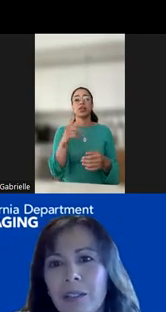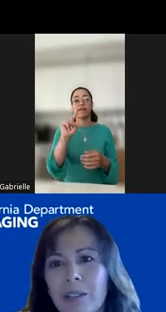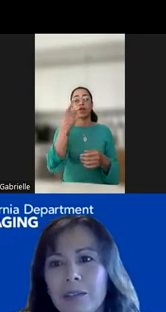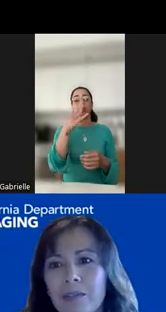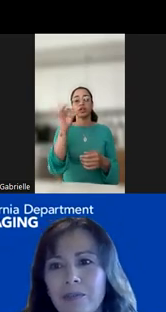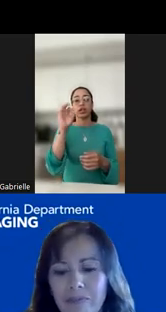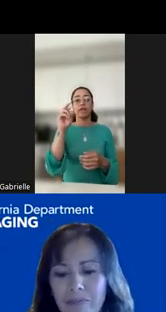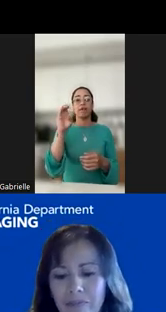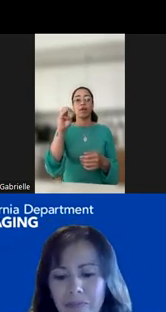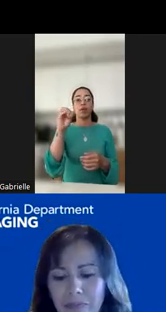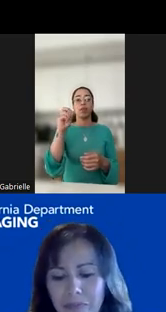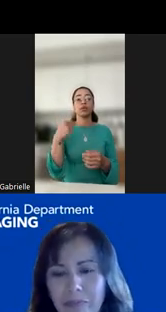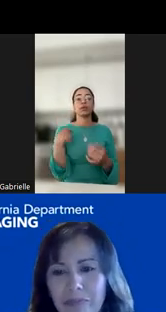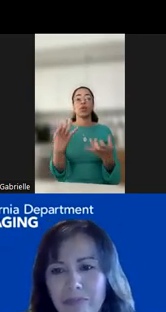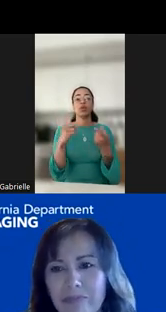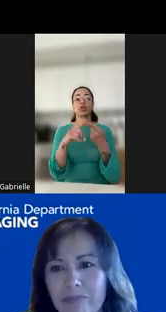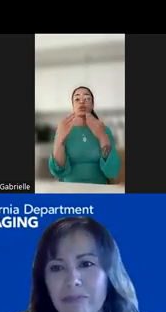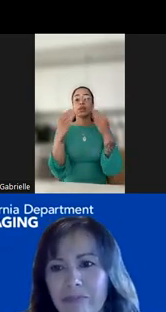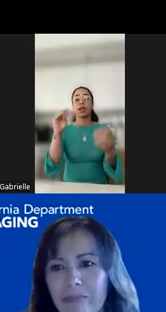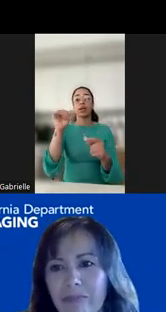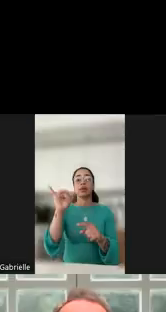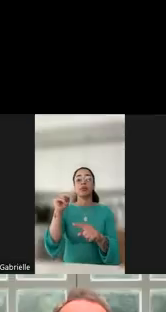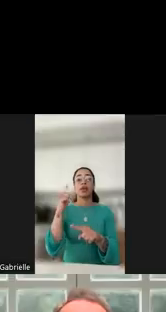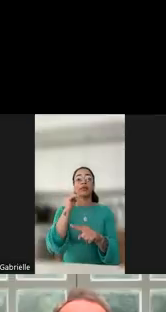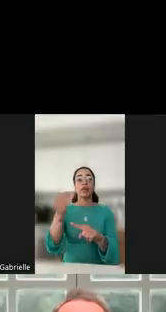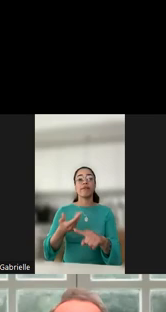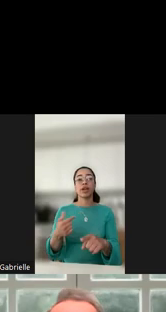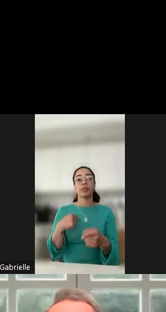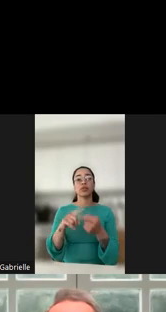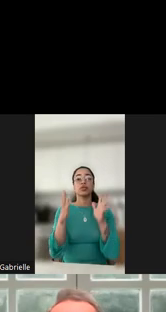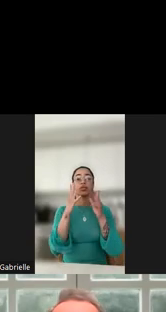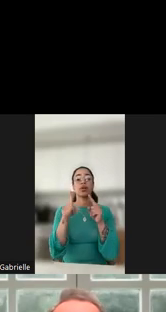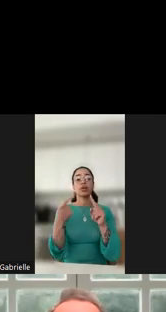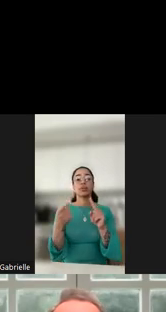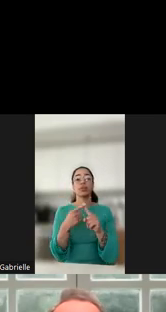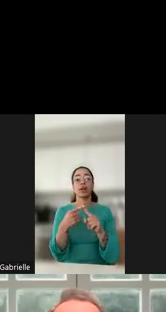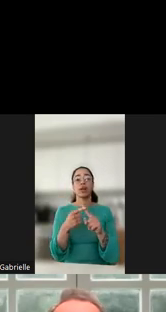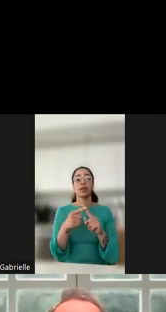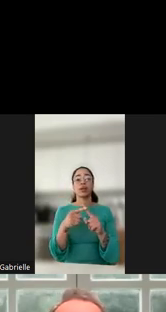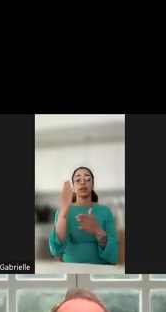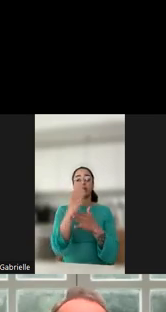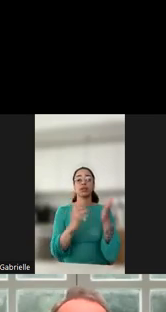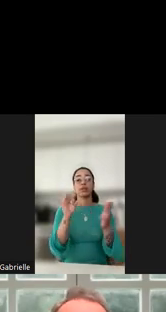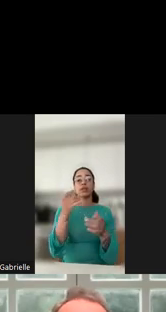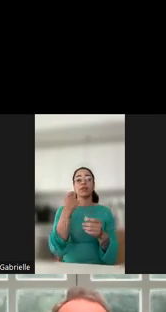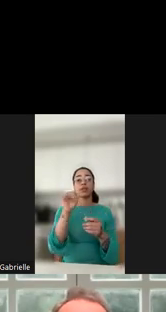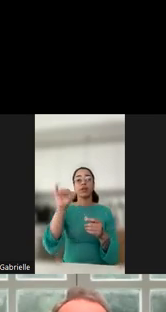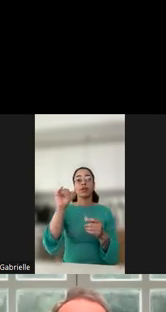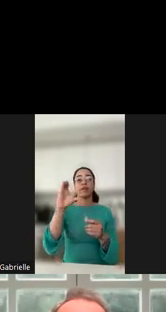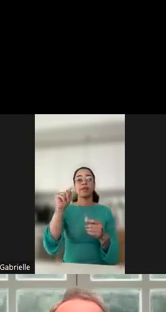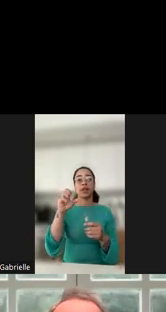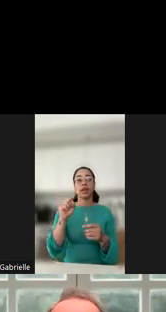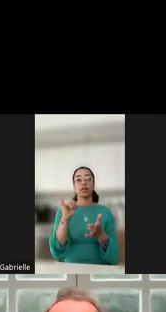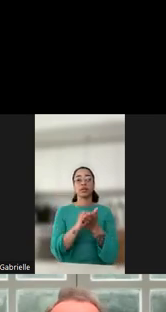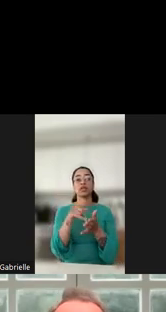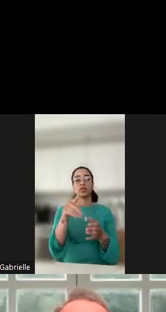to thank Marina for inviting me to talk about some of the facts that you might